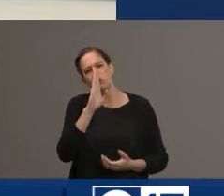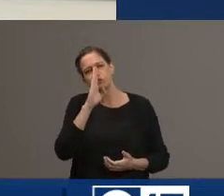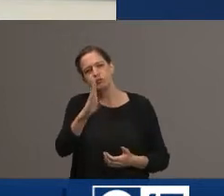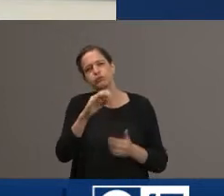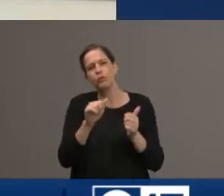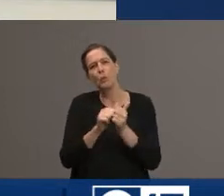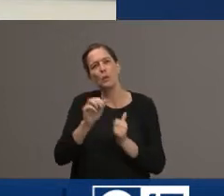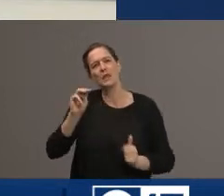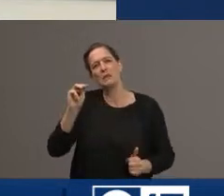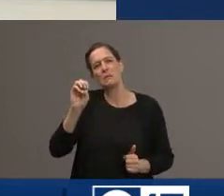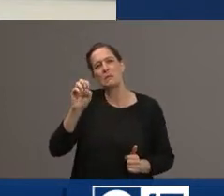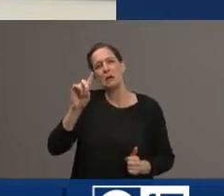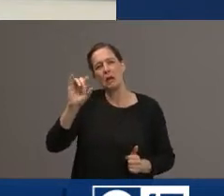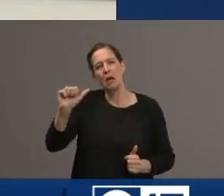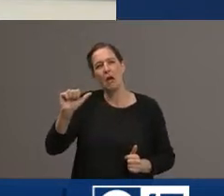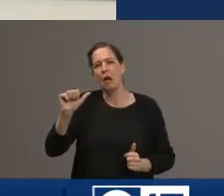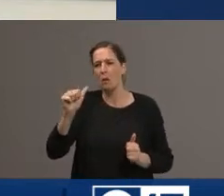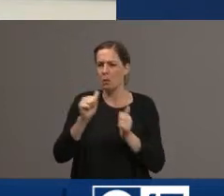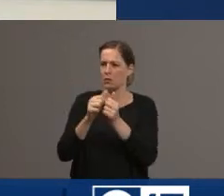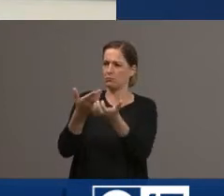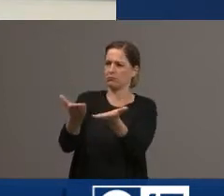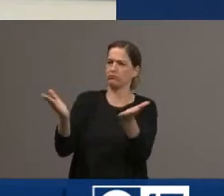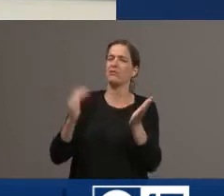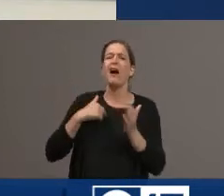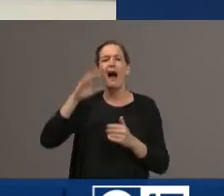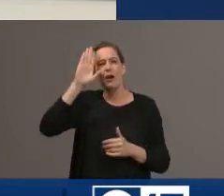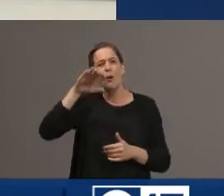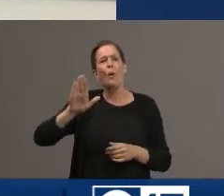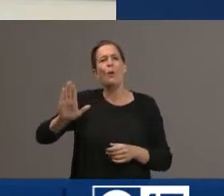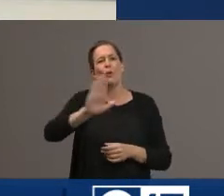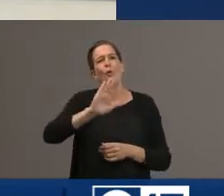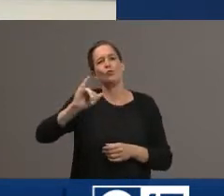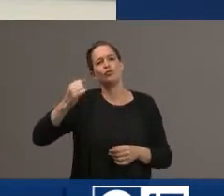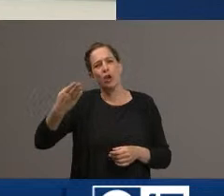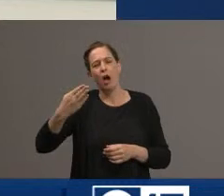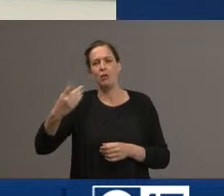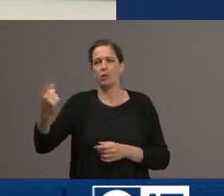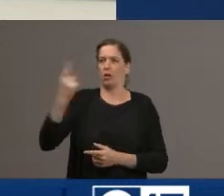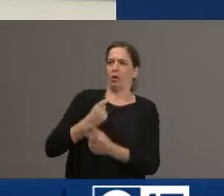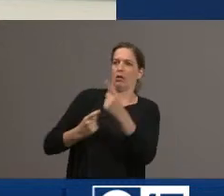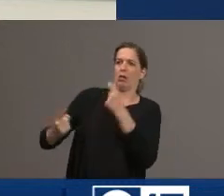job to ask the tough questions. But there's no